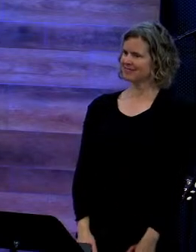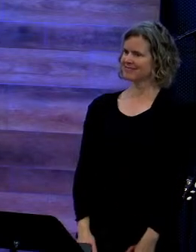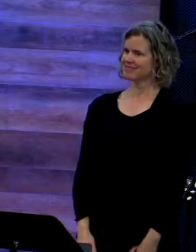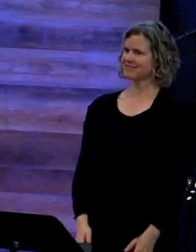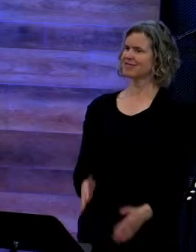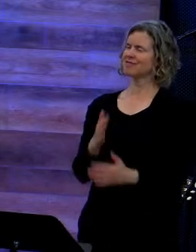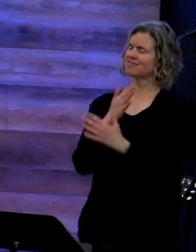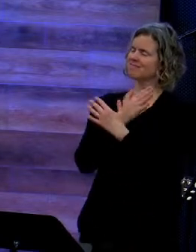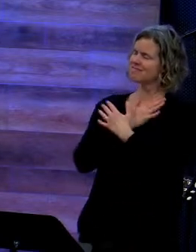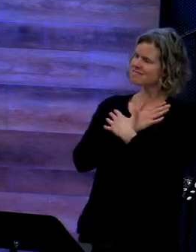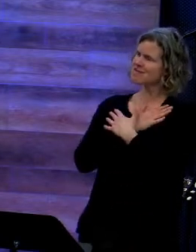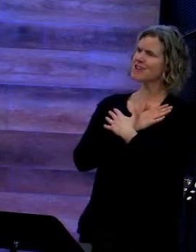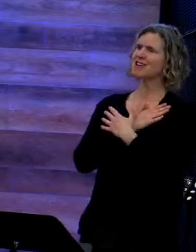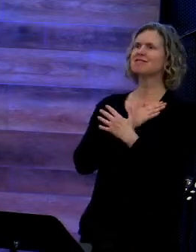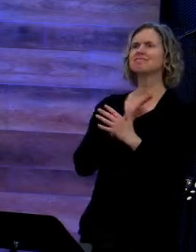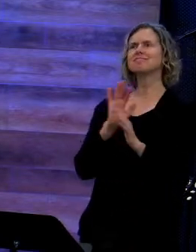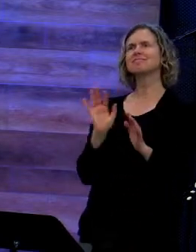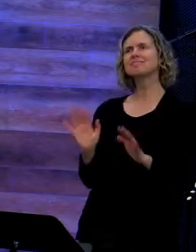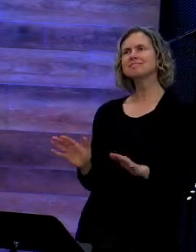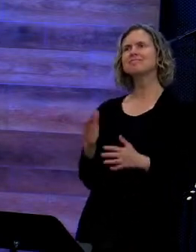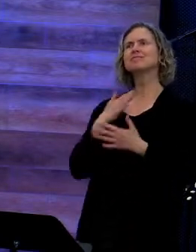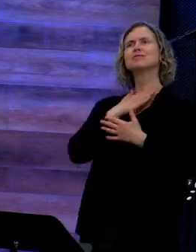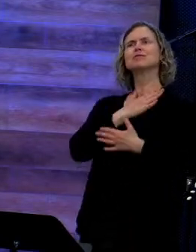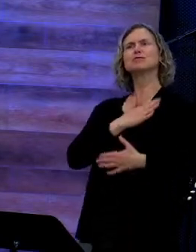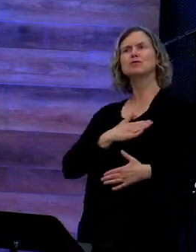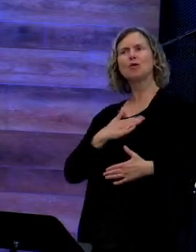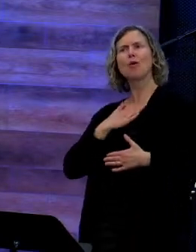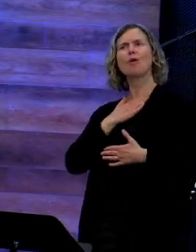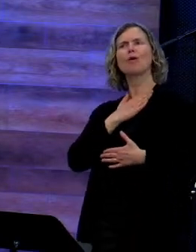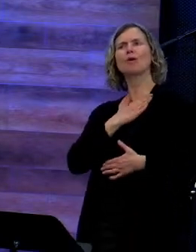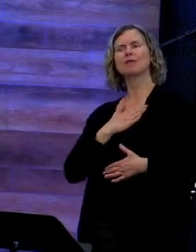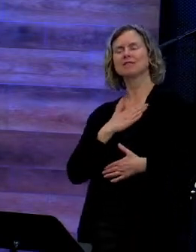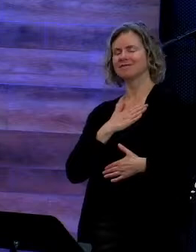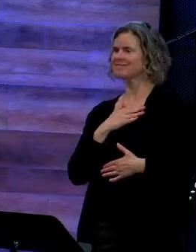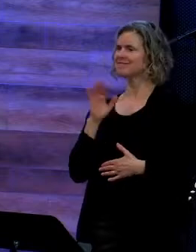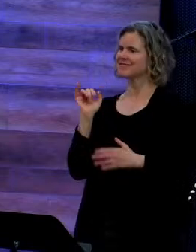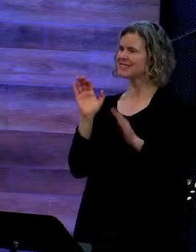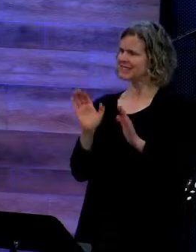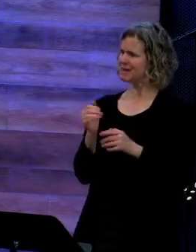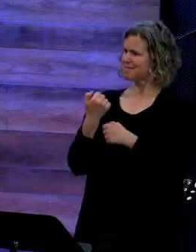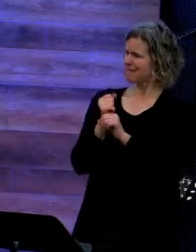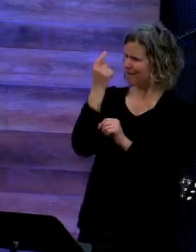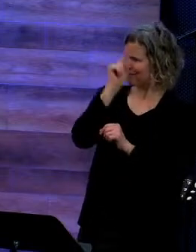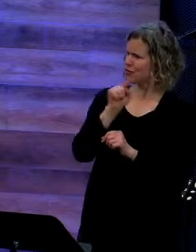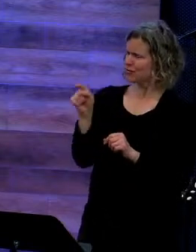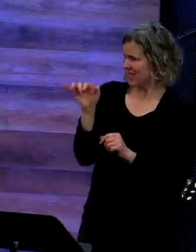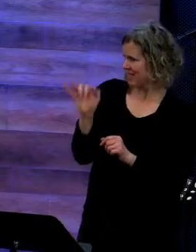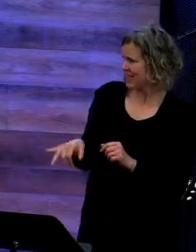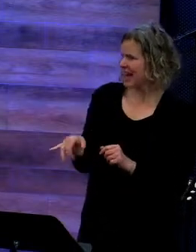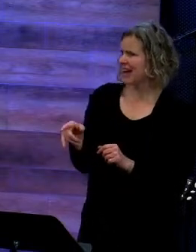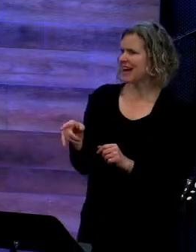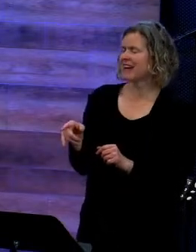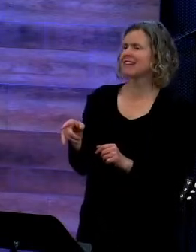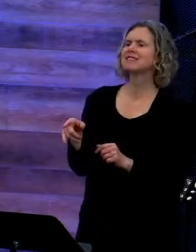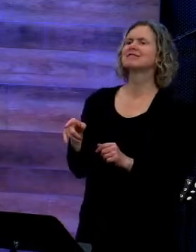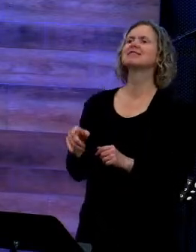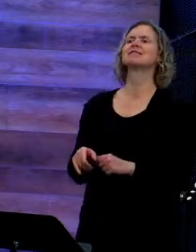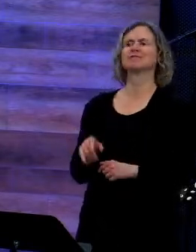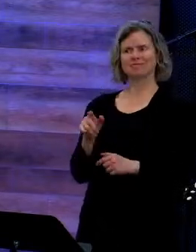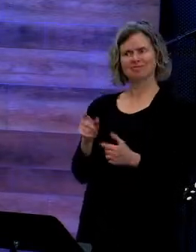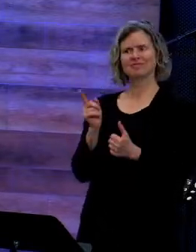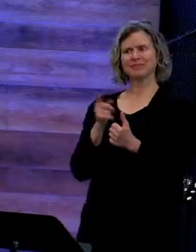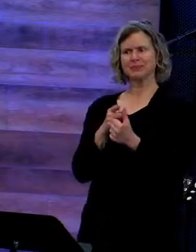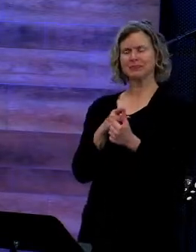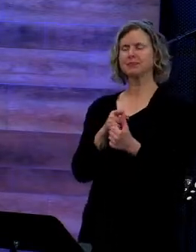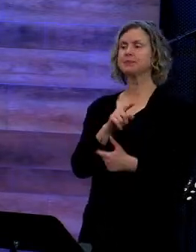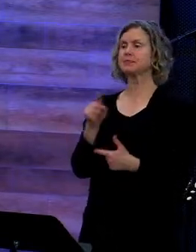that? Second principle, the Sabbath is a practice of humility. So oftentimes, what that cycle of hurry does is it